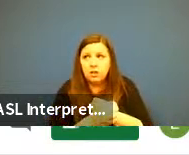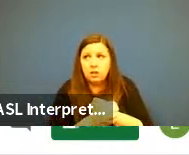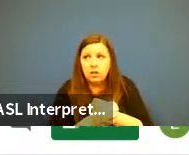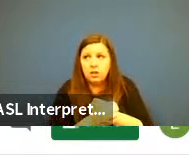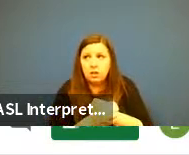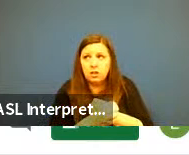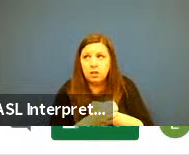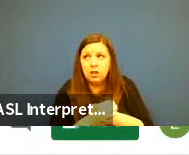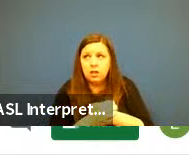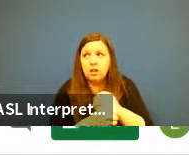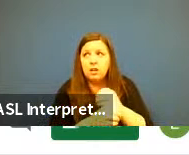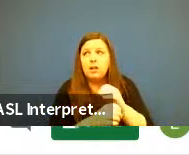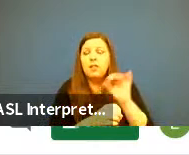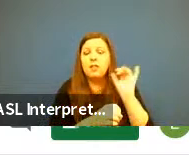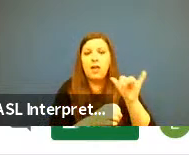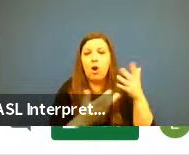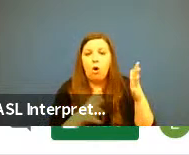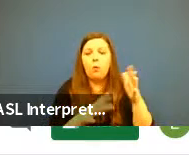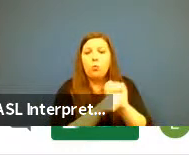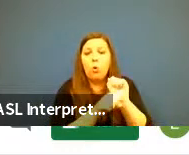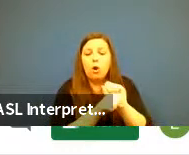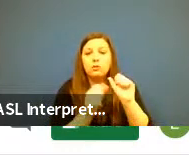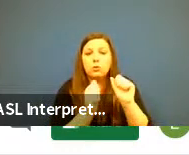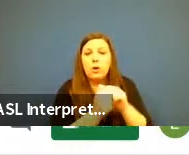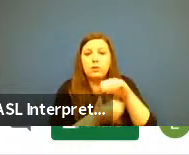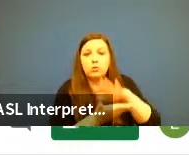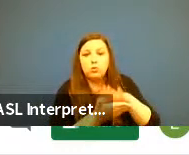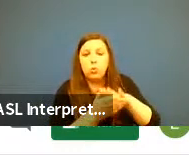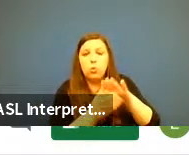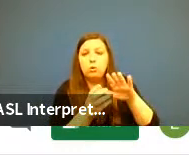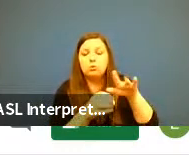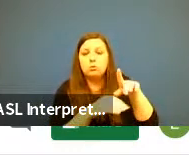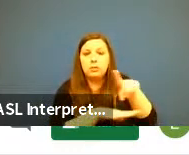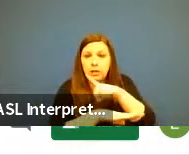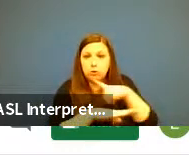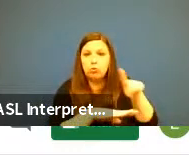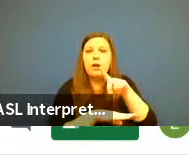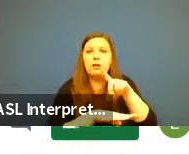school district in doing this kind of thing. So I